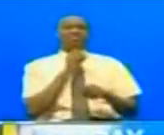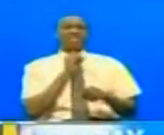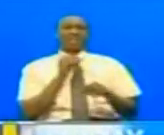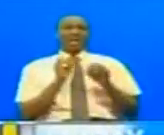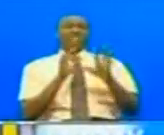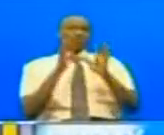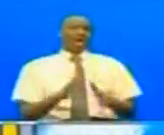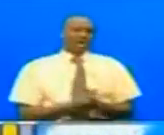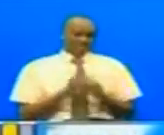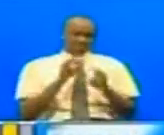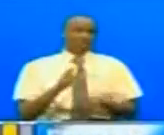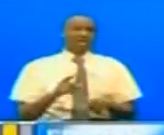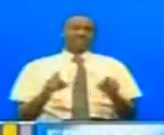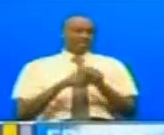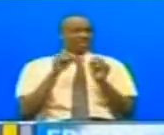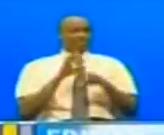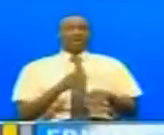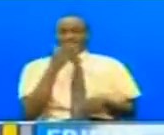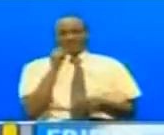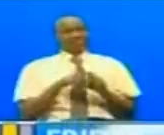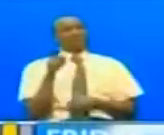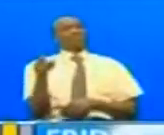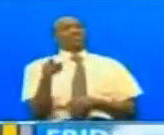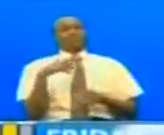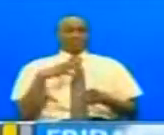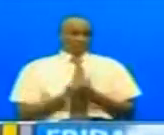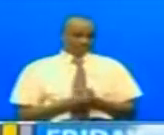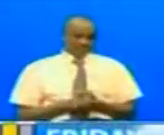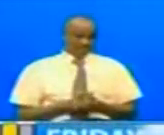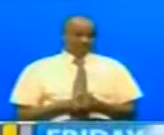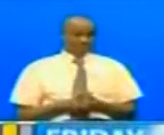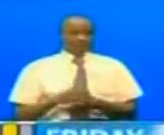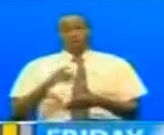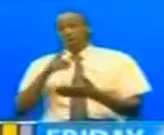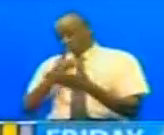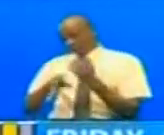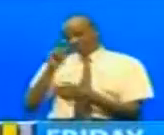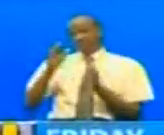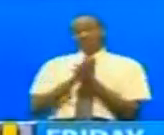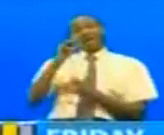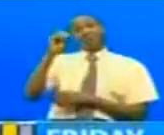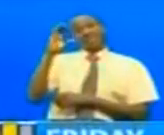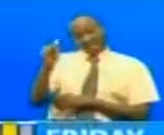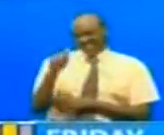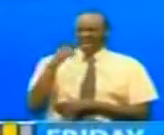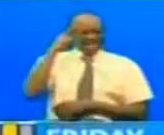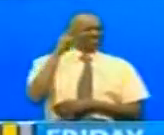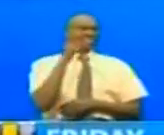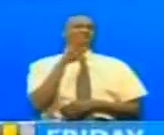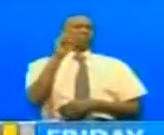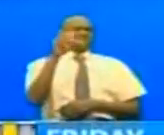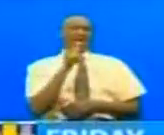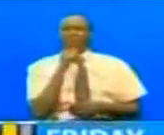the councillors are better than them. One and the same thing as MCAs, what we see these days with the MCAs. No, MCAs are better off than